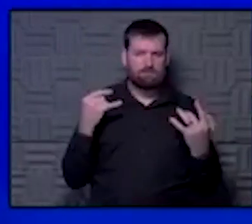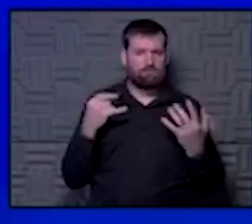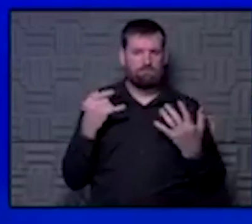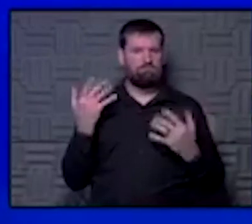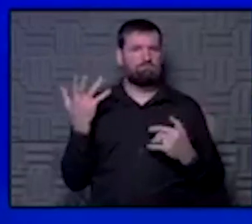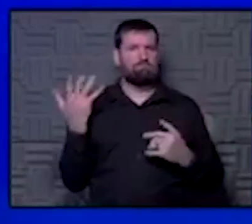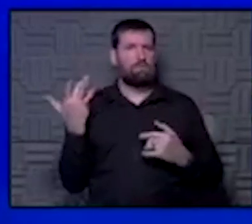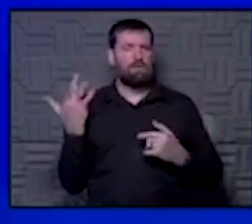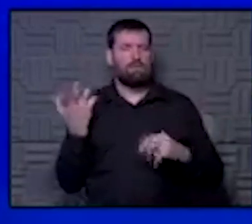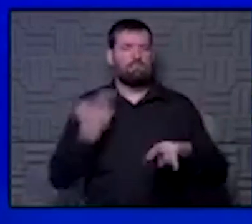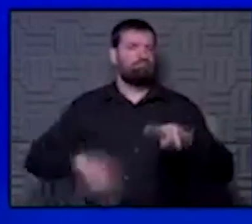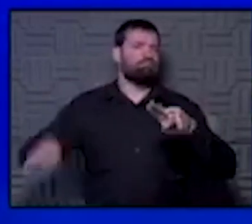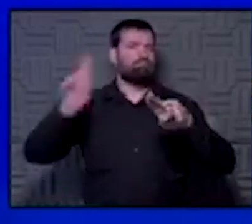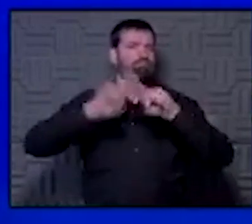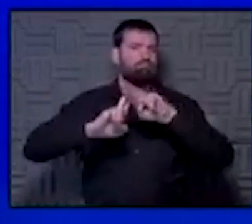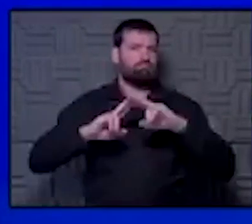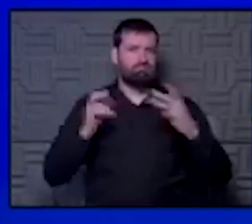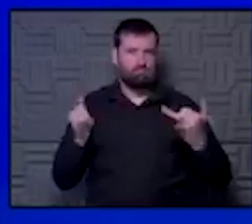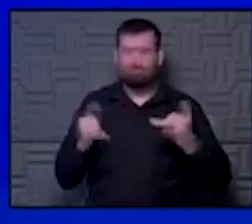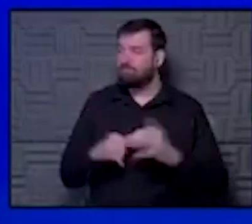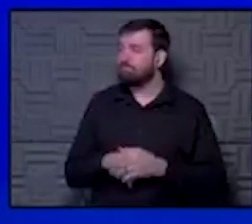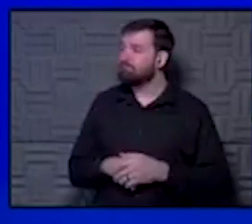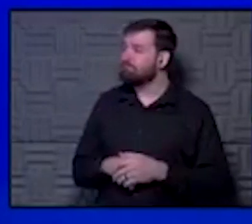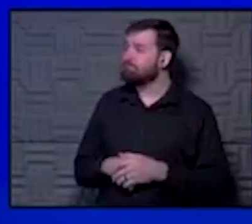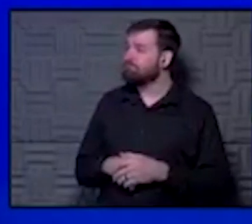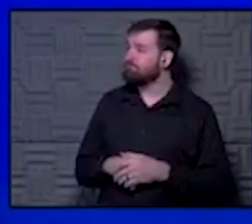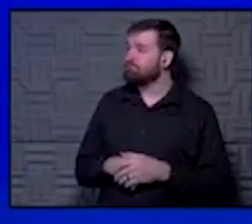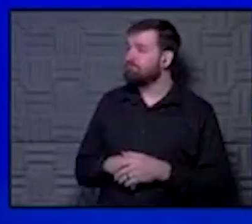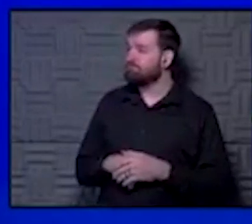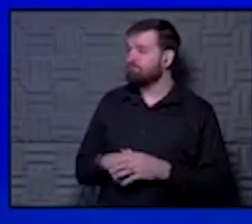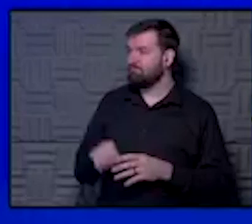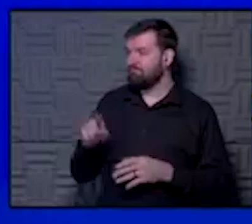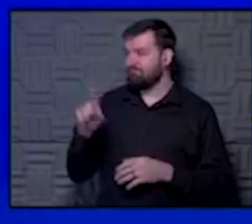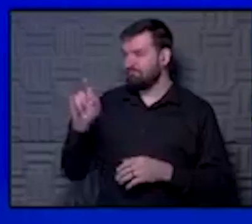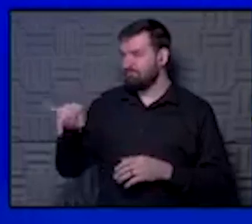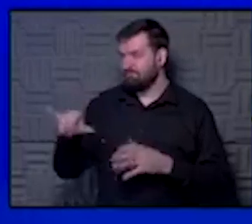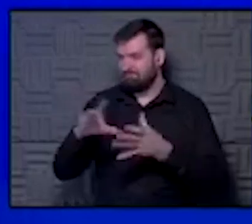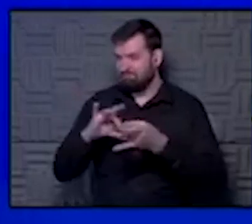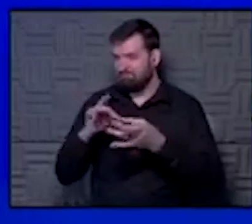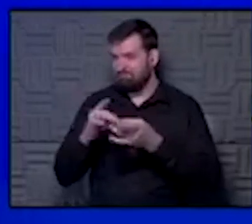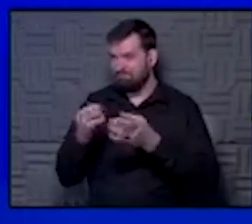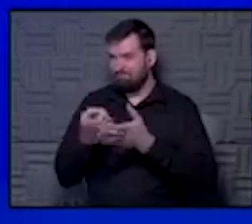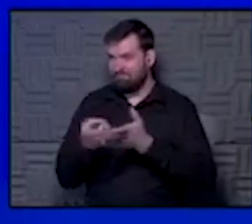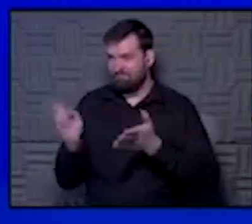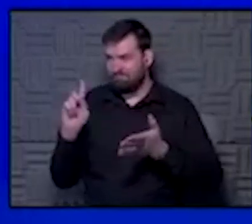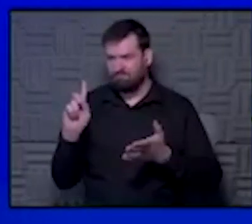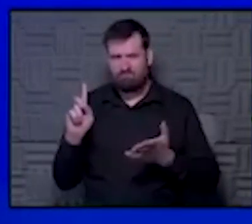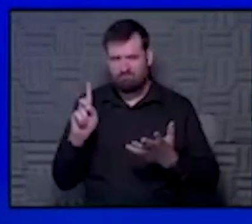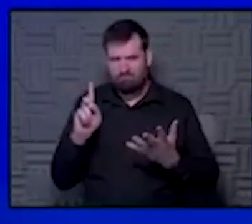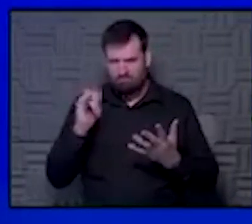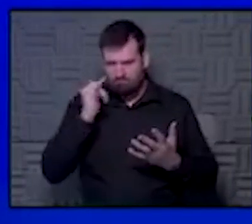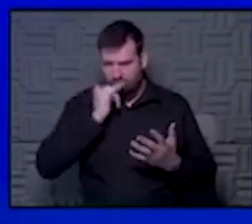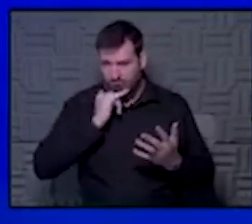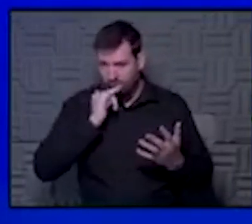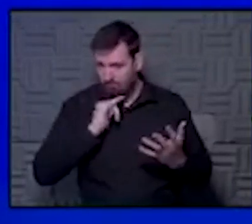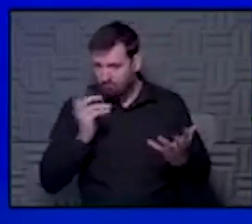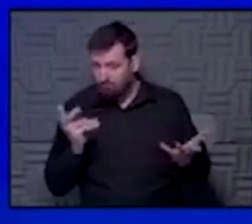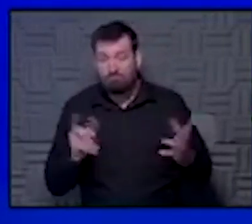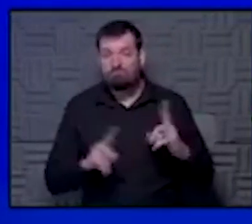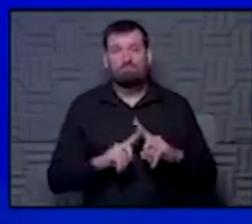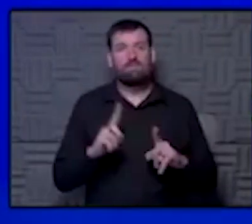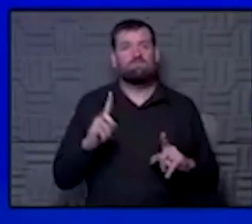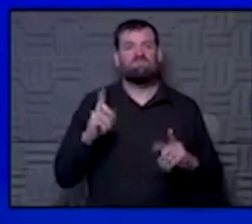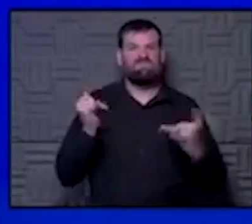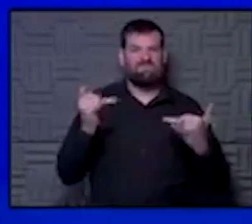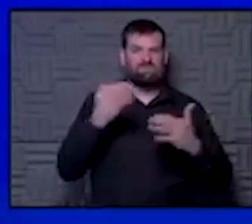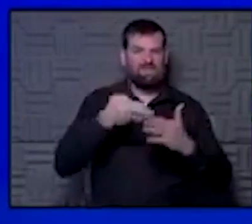for the rise that we're seeing right now? Yeah, I actually think I said that last week. Correct me, but so I wasn't out as much